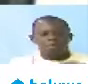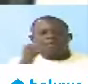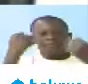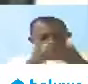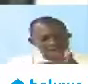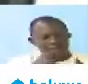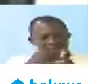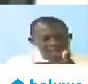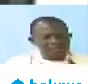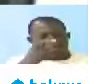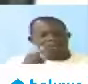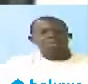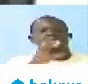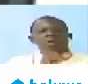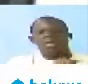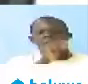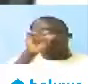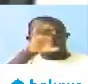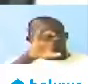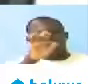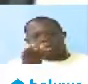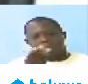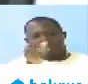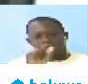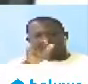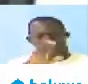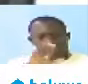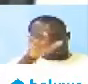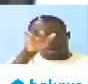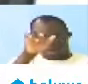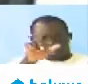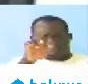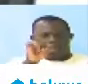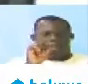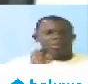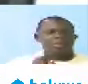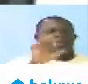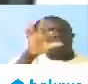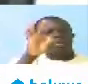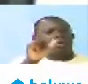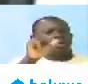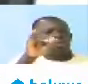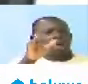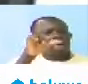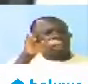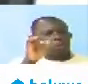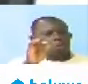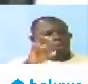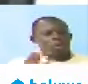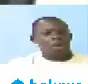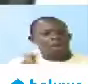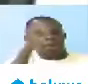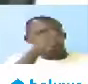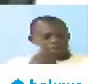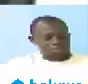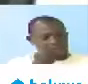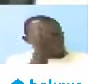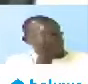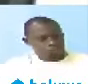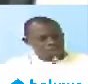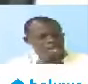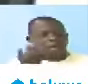Kayenda Damadron, Gamomeli Dagarafo, Mo Wilkin, Mo Kemel. Because me alone, the amount of people I